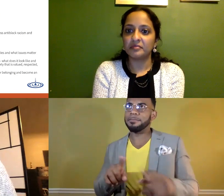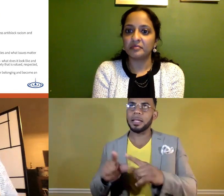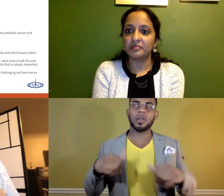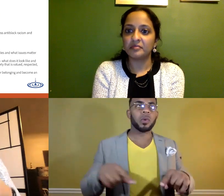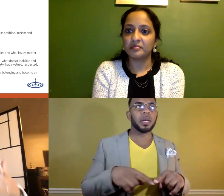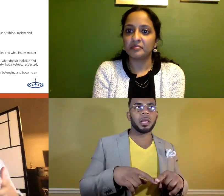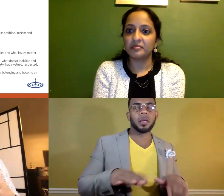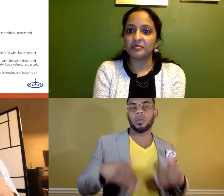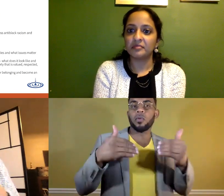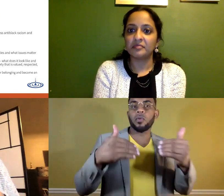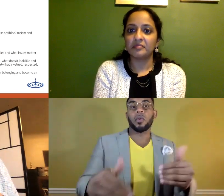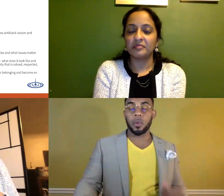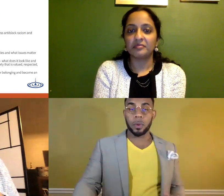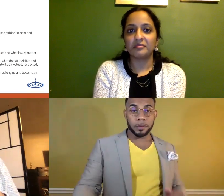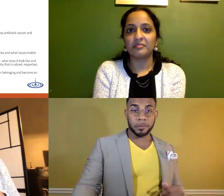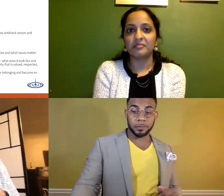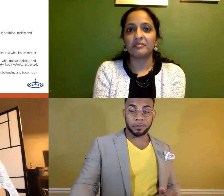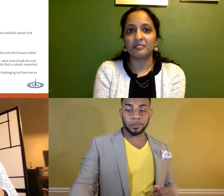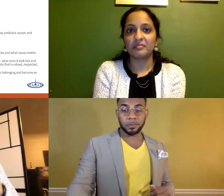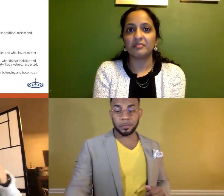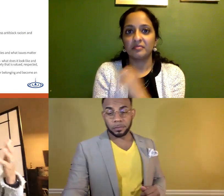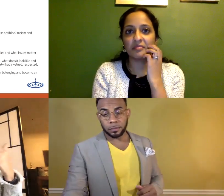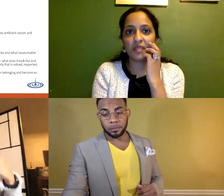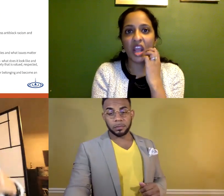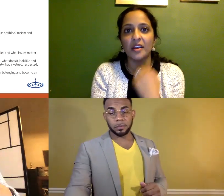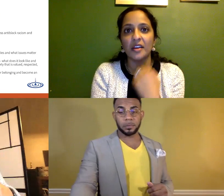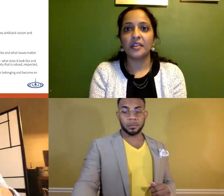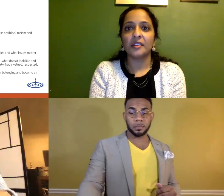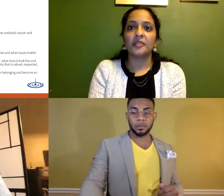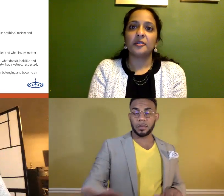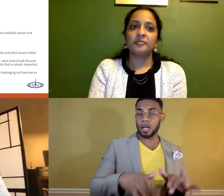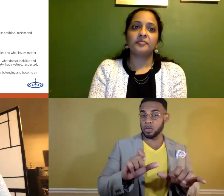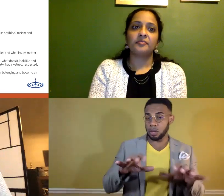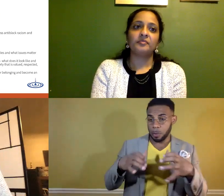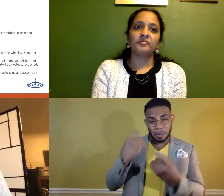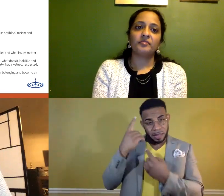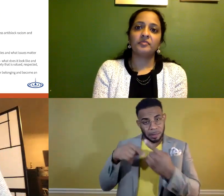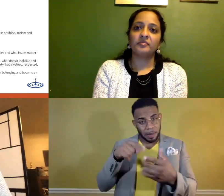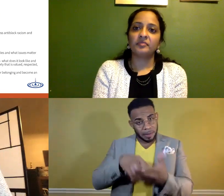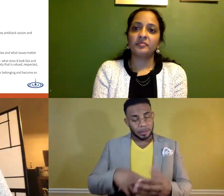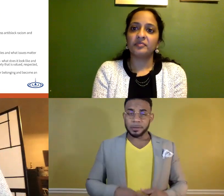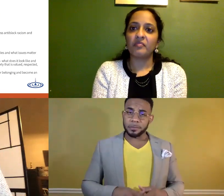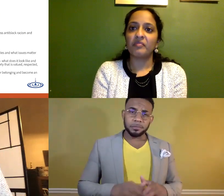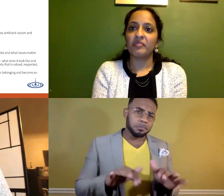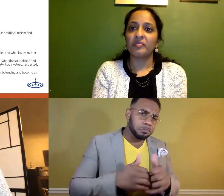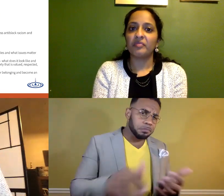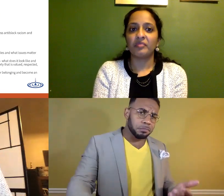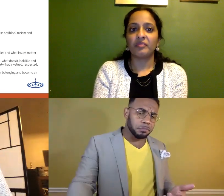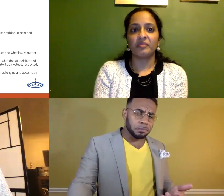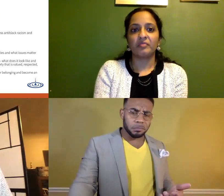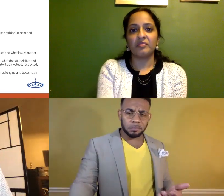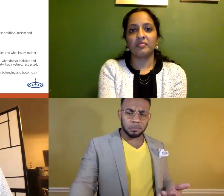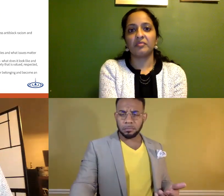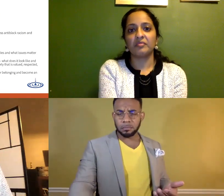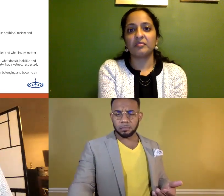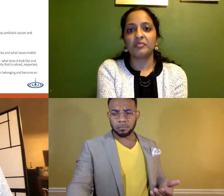we move forward, right? How should the party be thinking about this? And what we